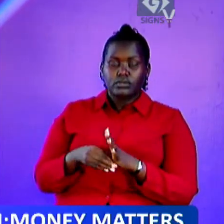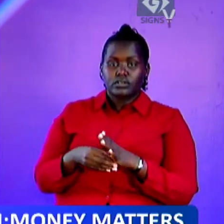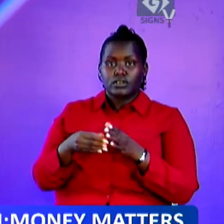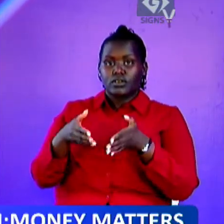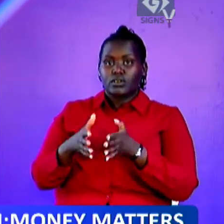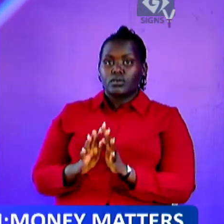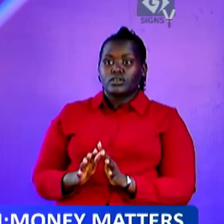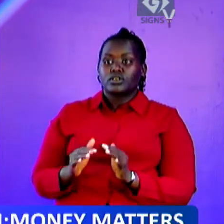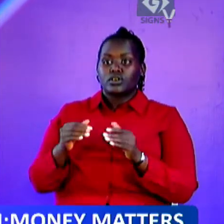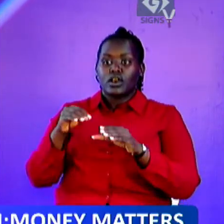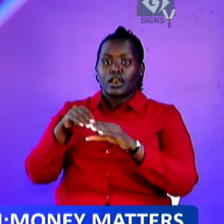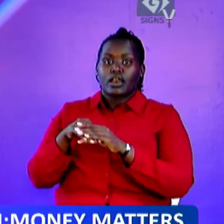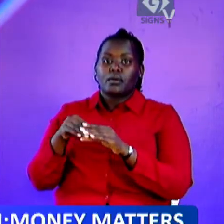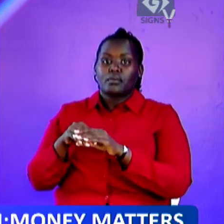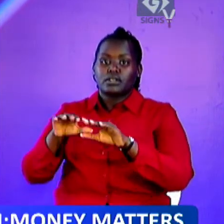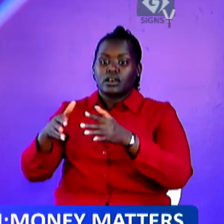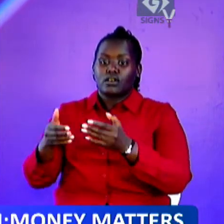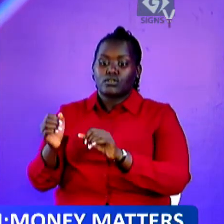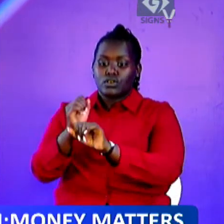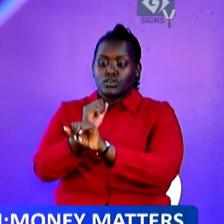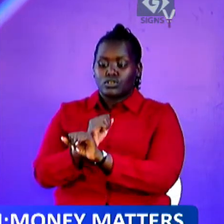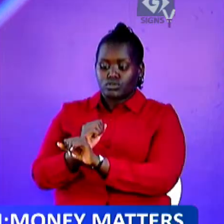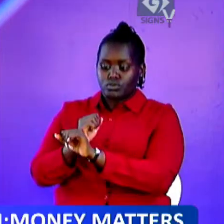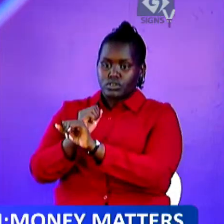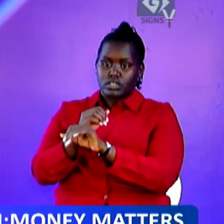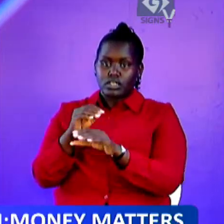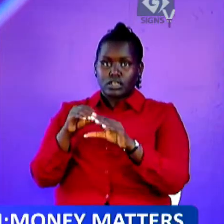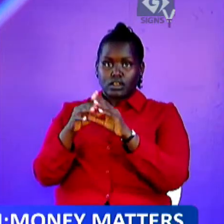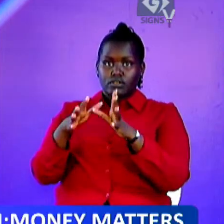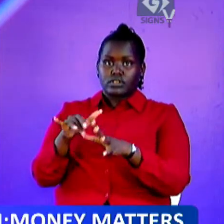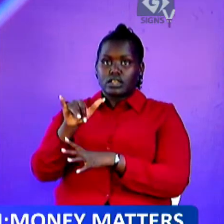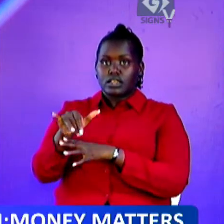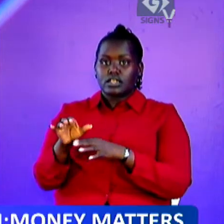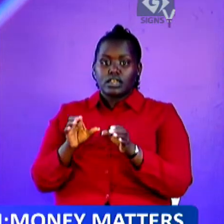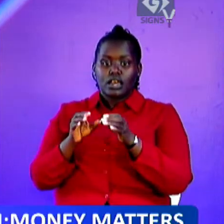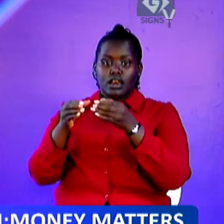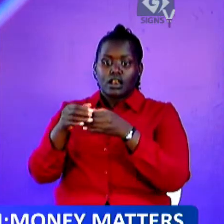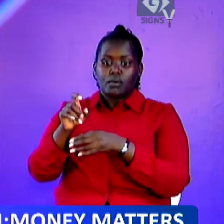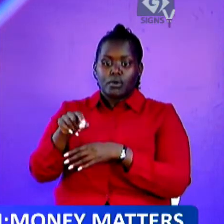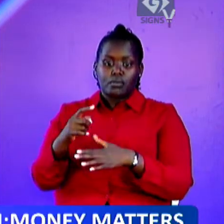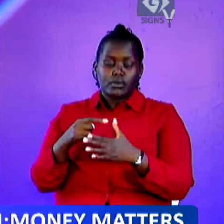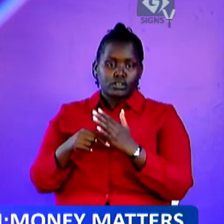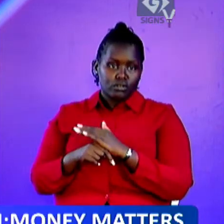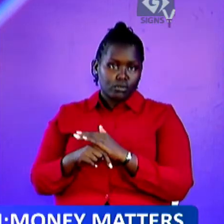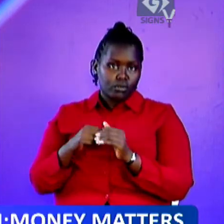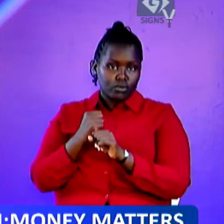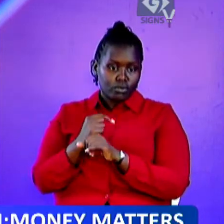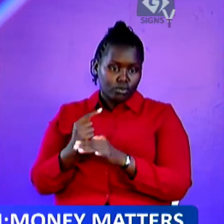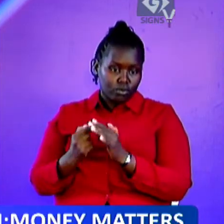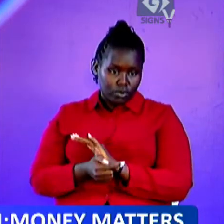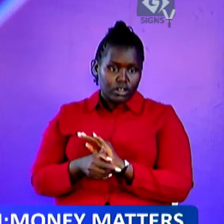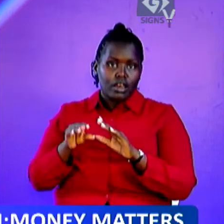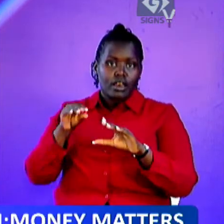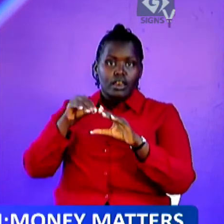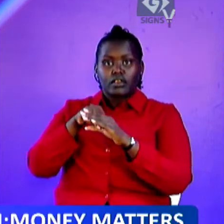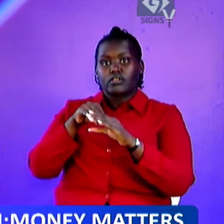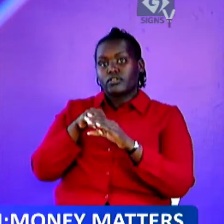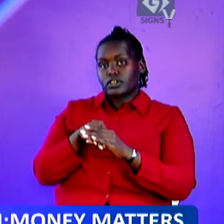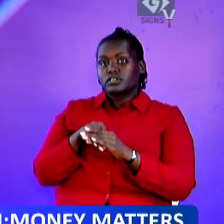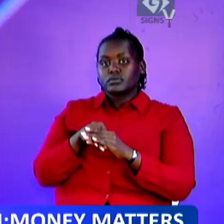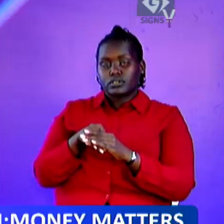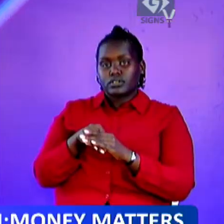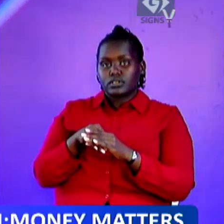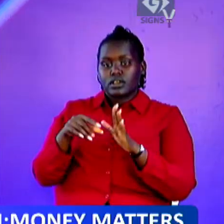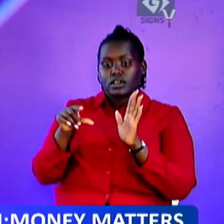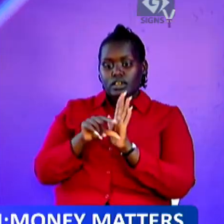commercial paper as a way to protect the investor, that company must be investment grade. So the